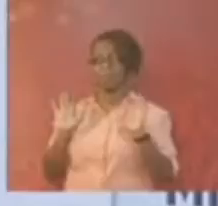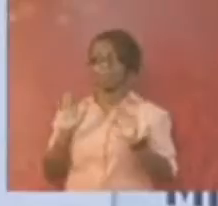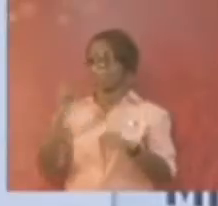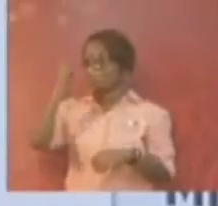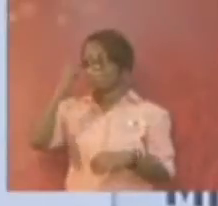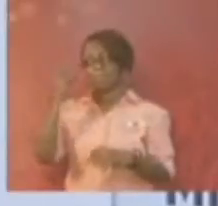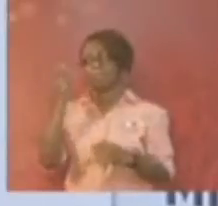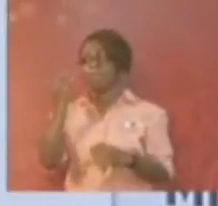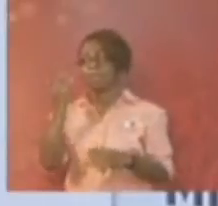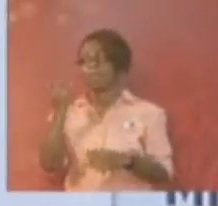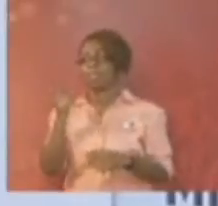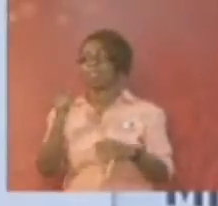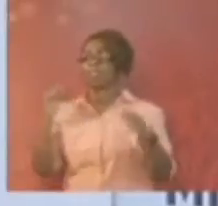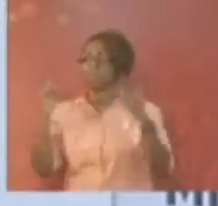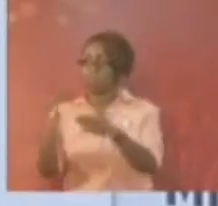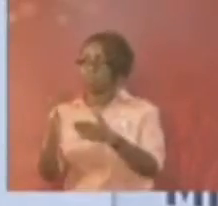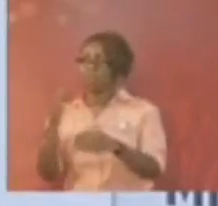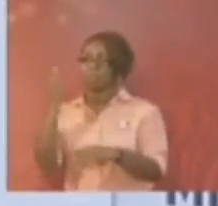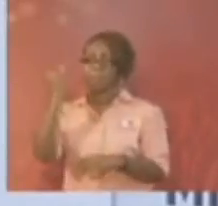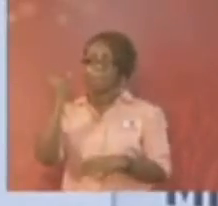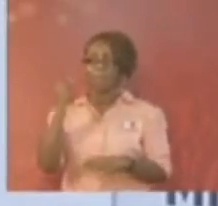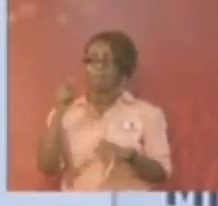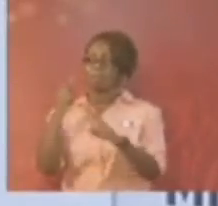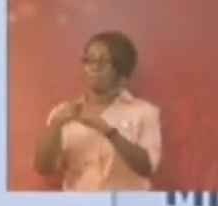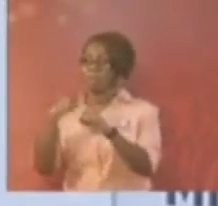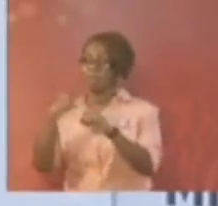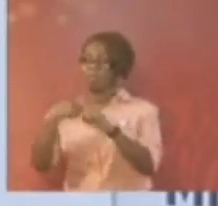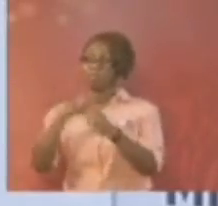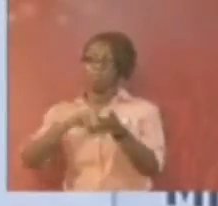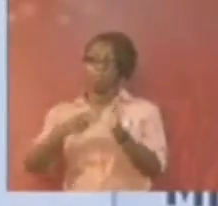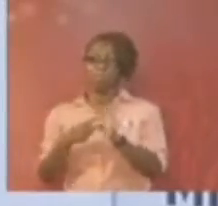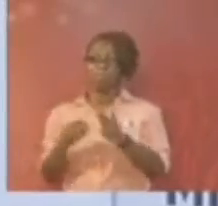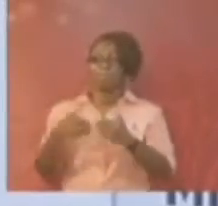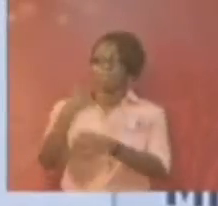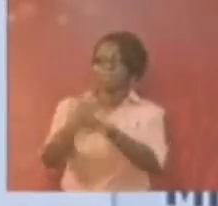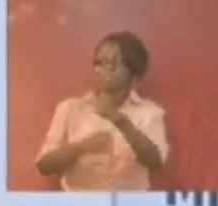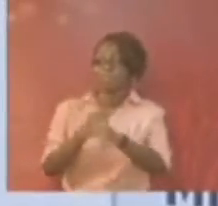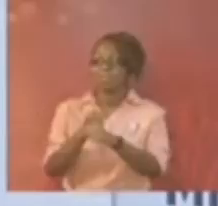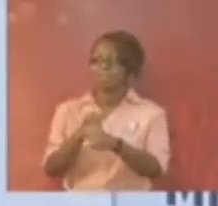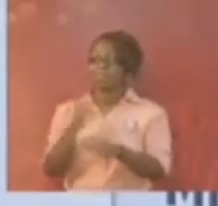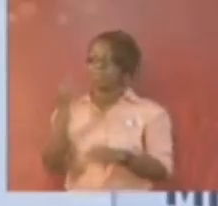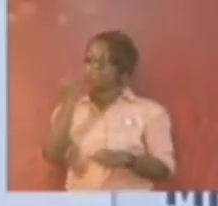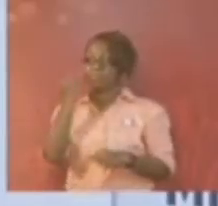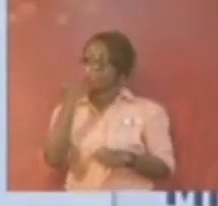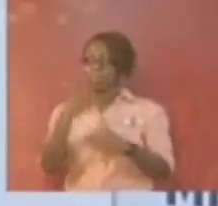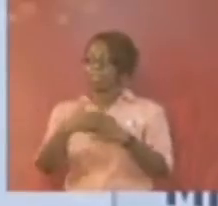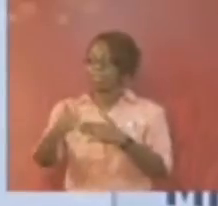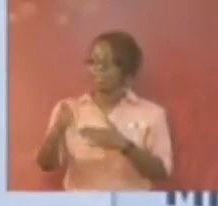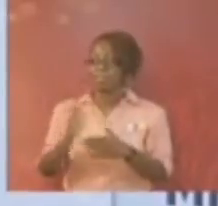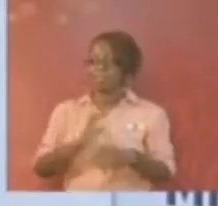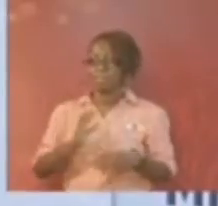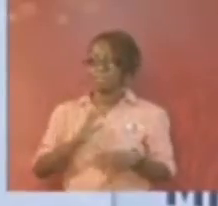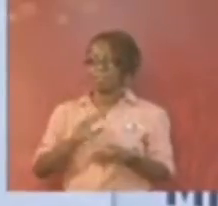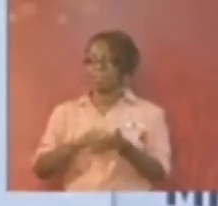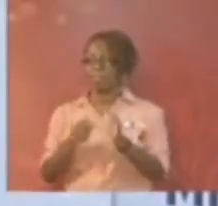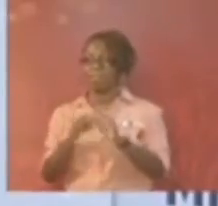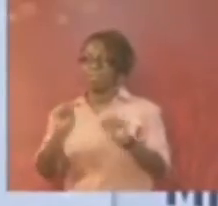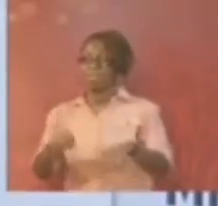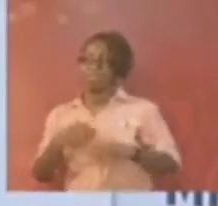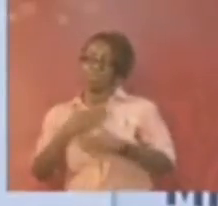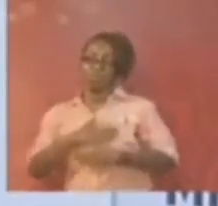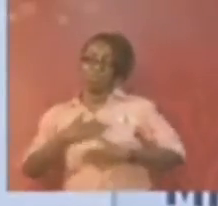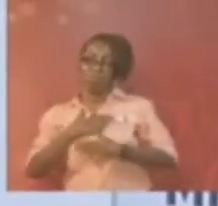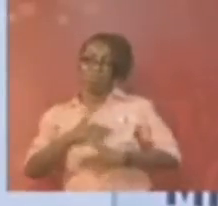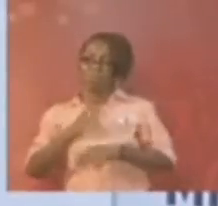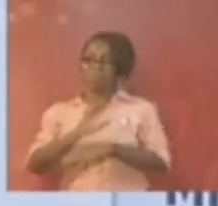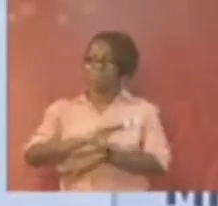doing this so that next year, if all goes well, we will still be here to enjoy Christmas, and our loved ones will also still be